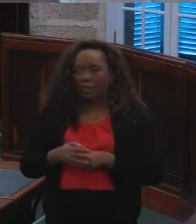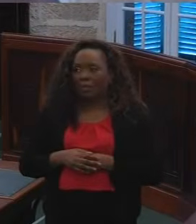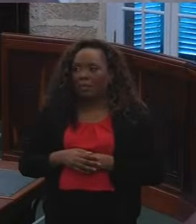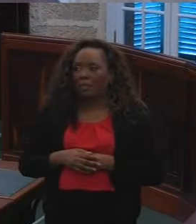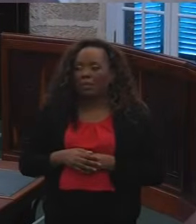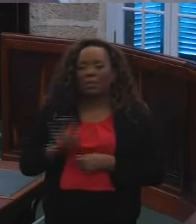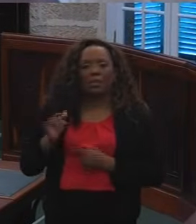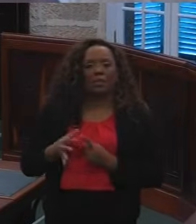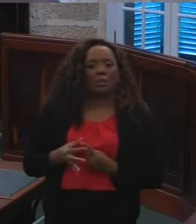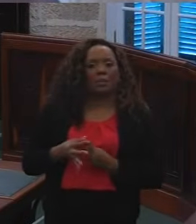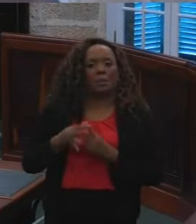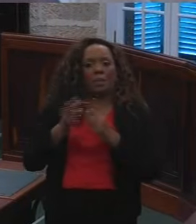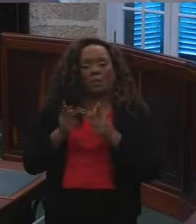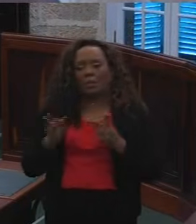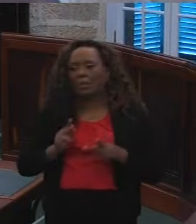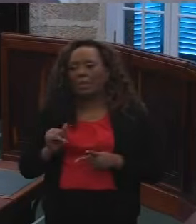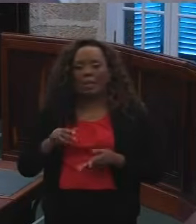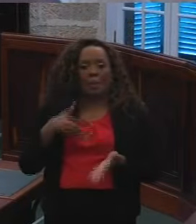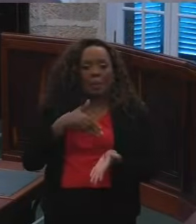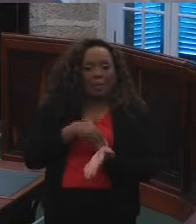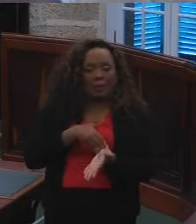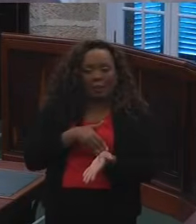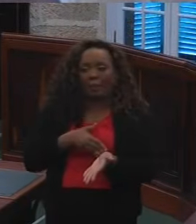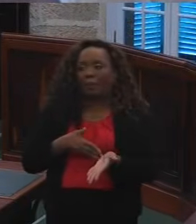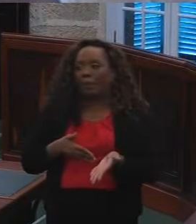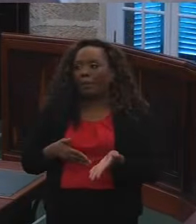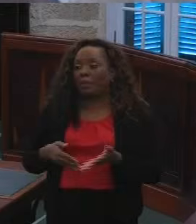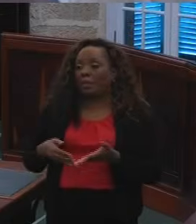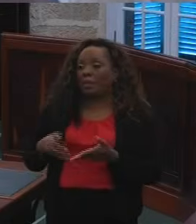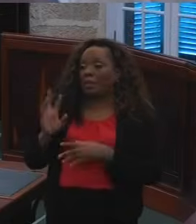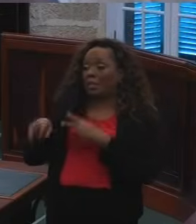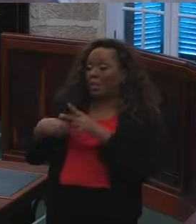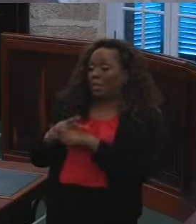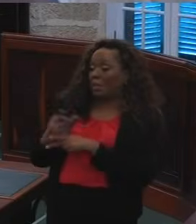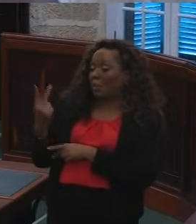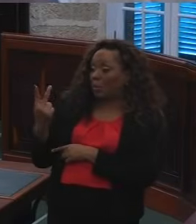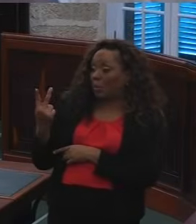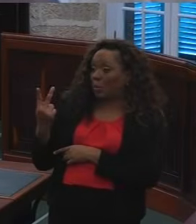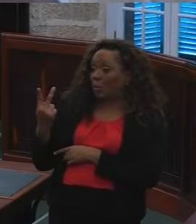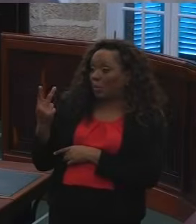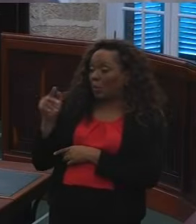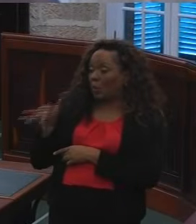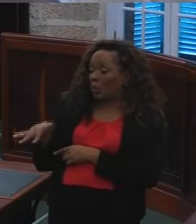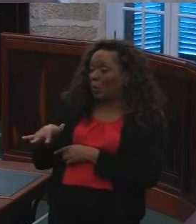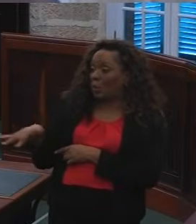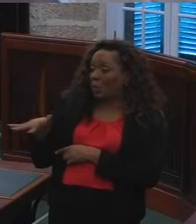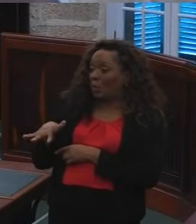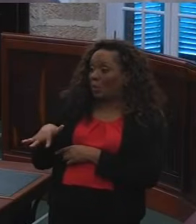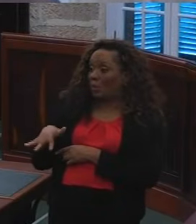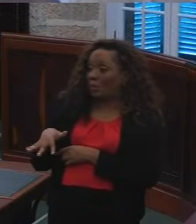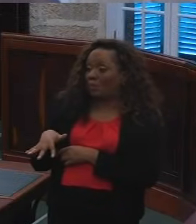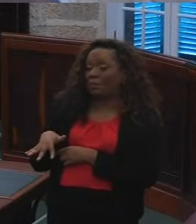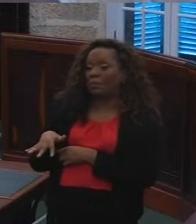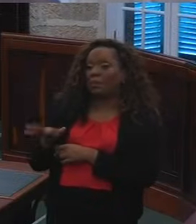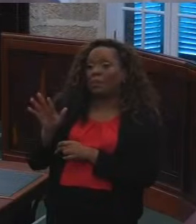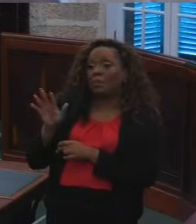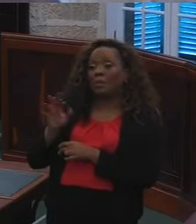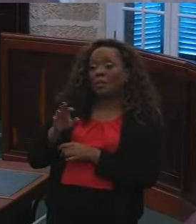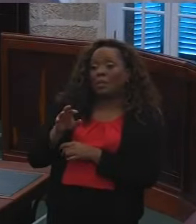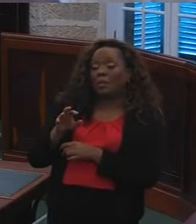specialist facilities for medical care, and Type 2 may include either Type 1 facilities